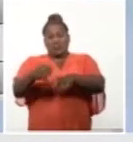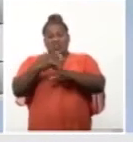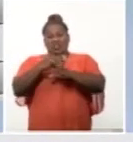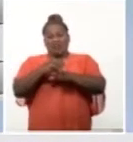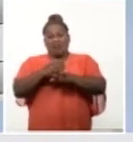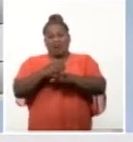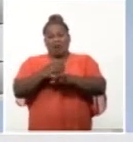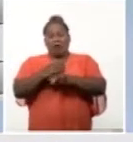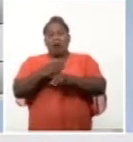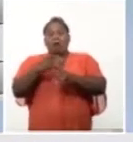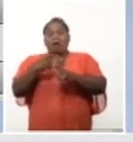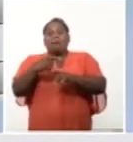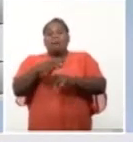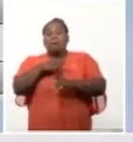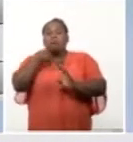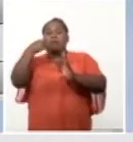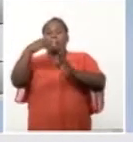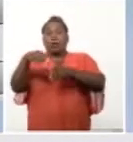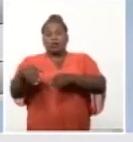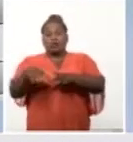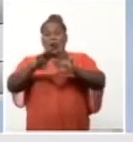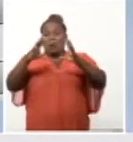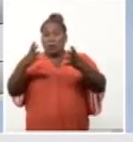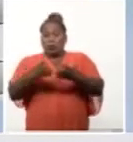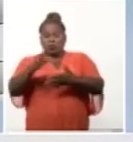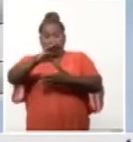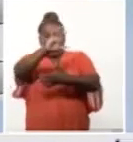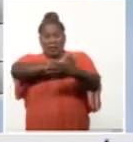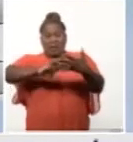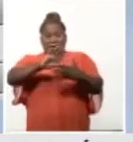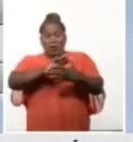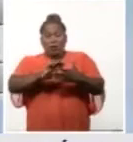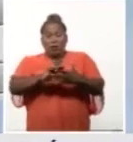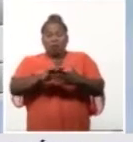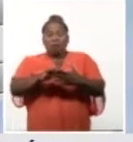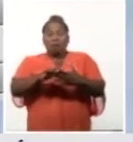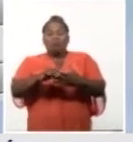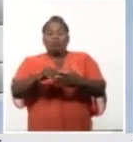the world to currently stand at